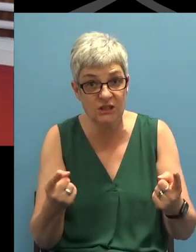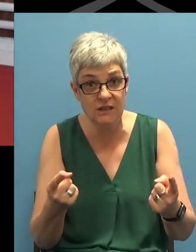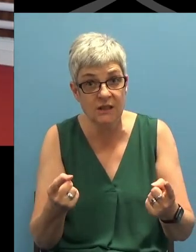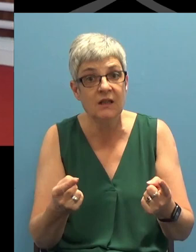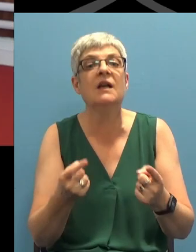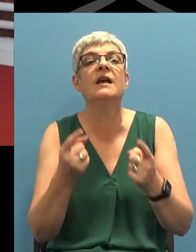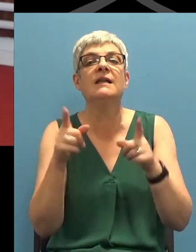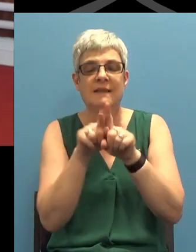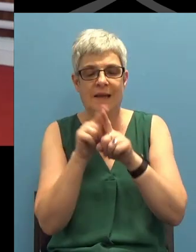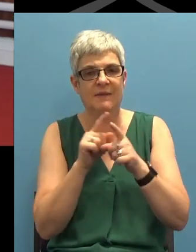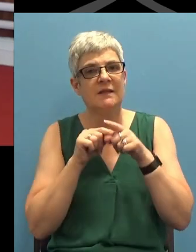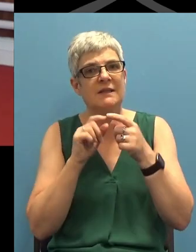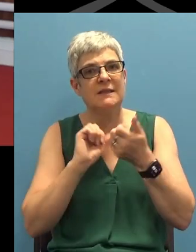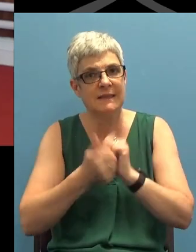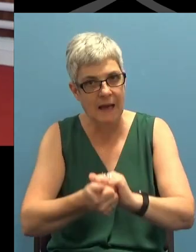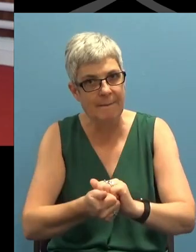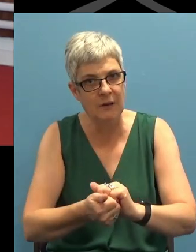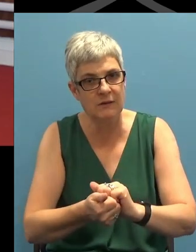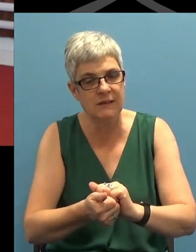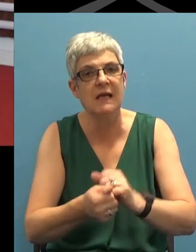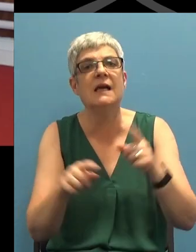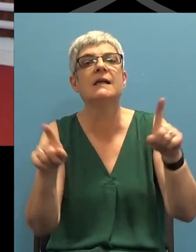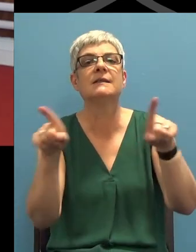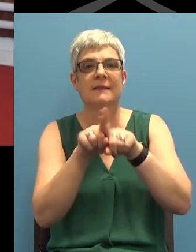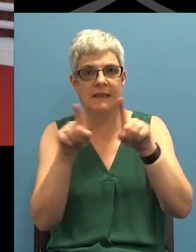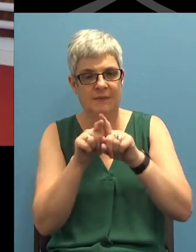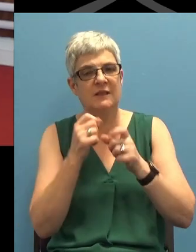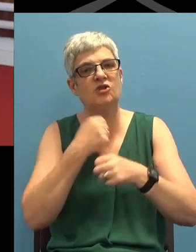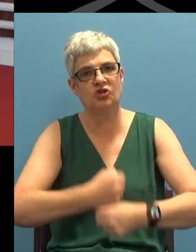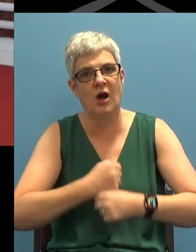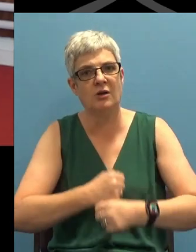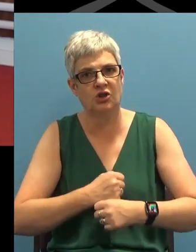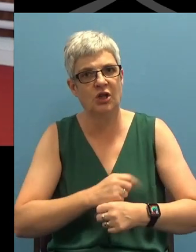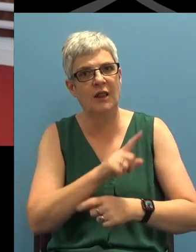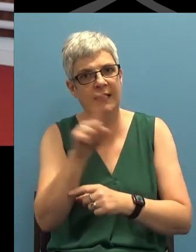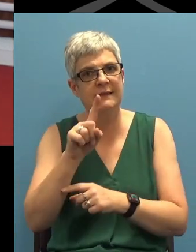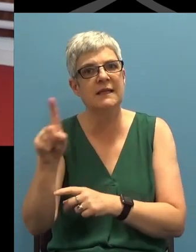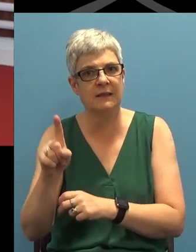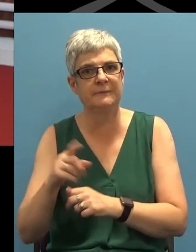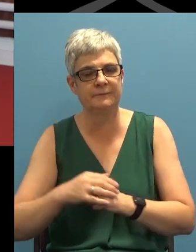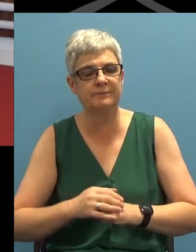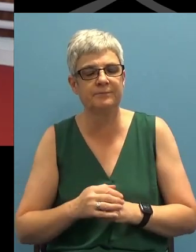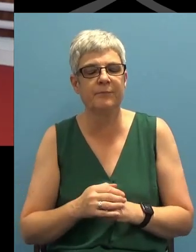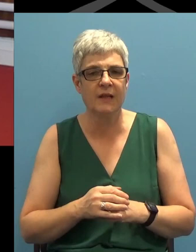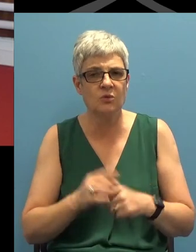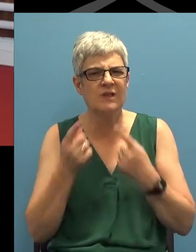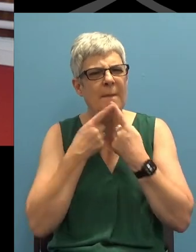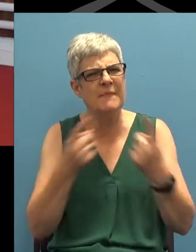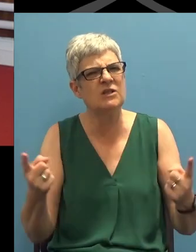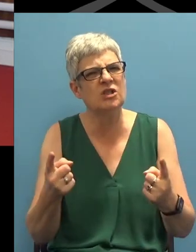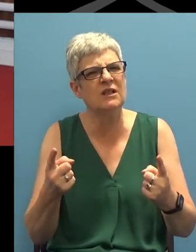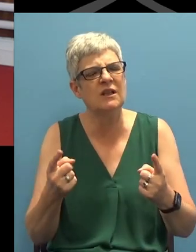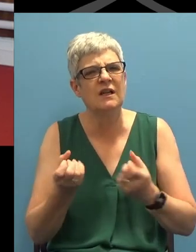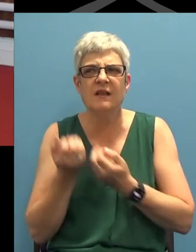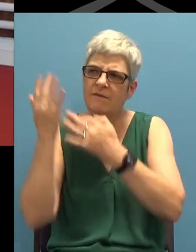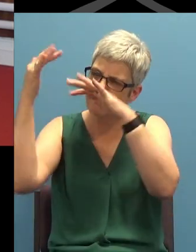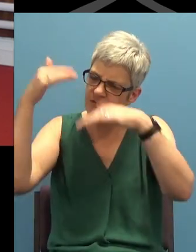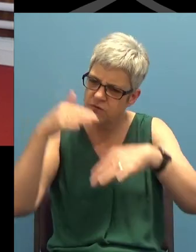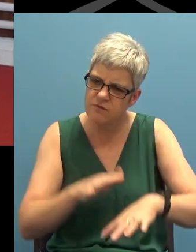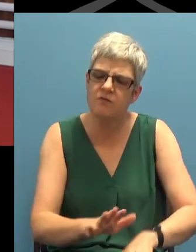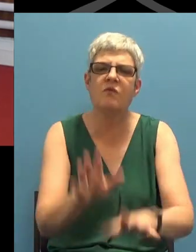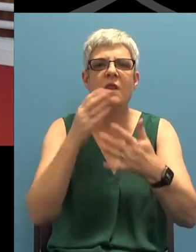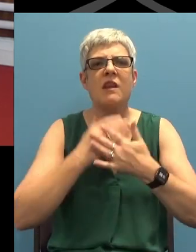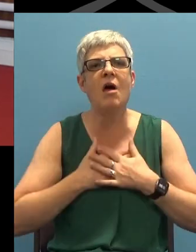of the disciples, and later on then becomes the mission of the church. And it's a mission that flows out of love and